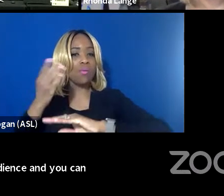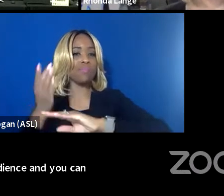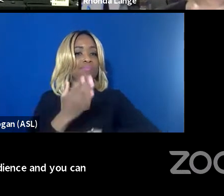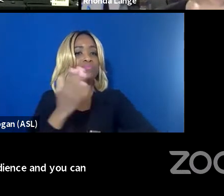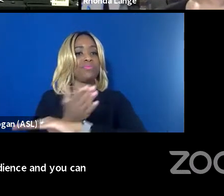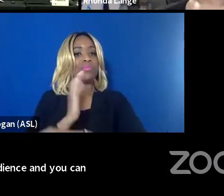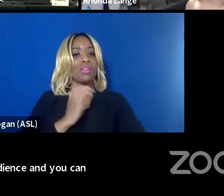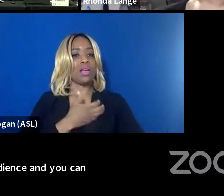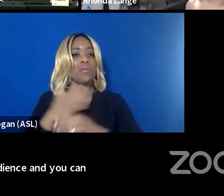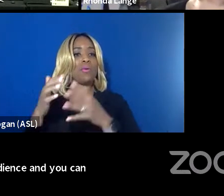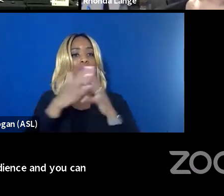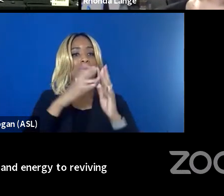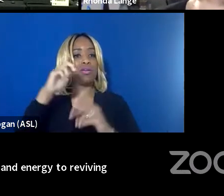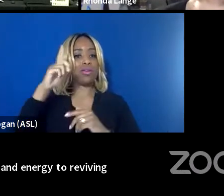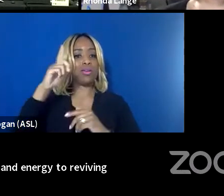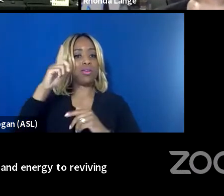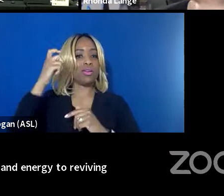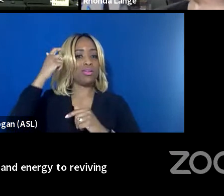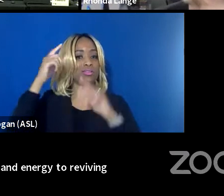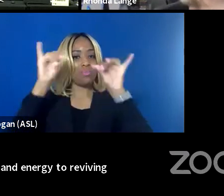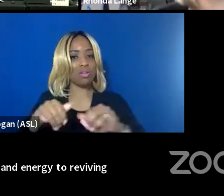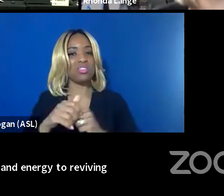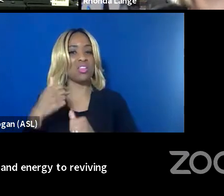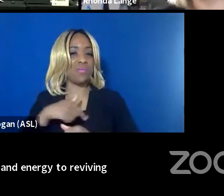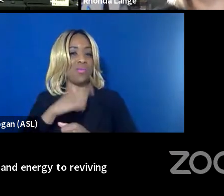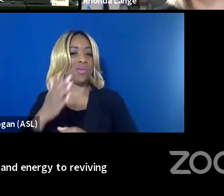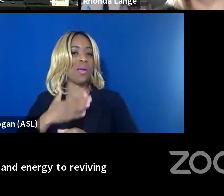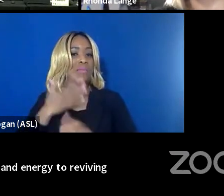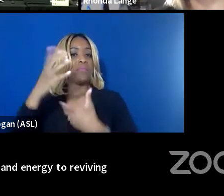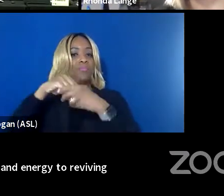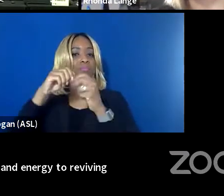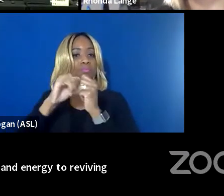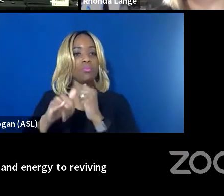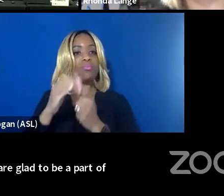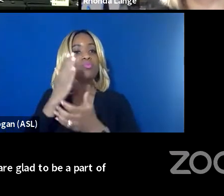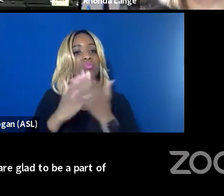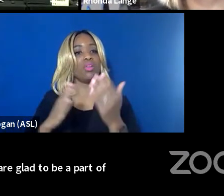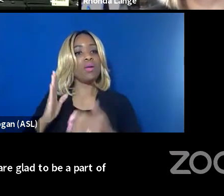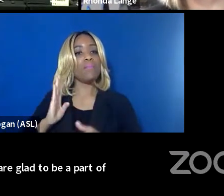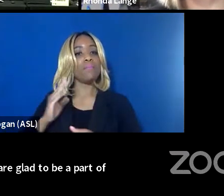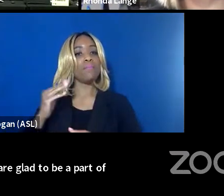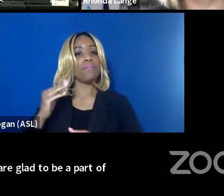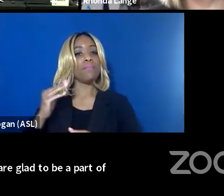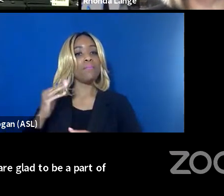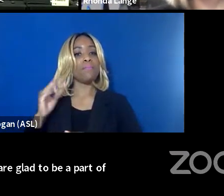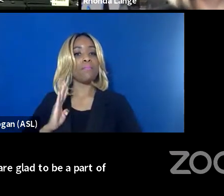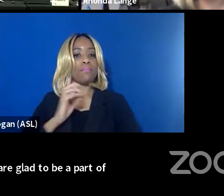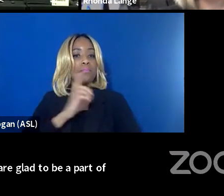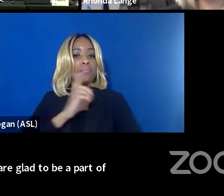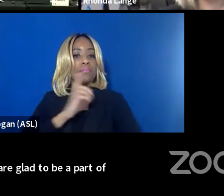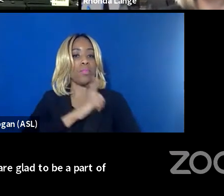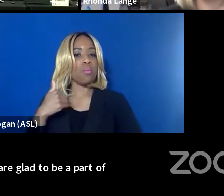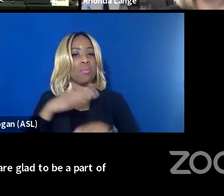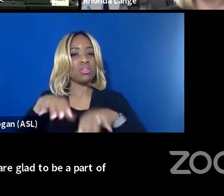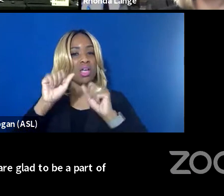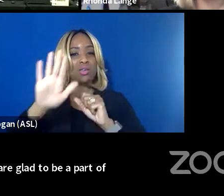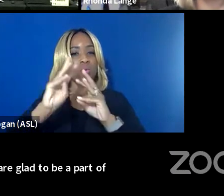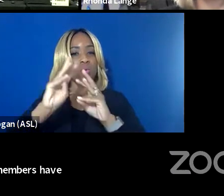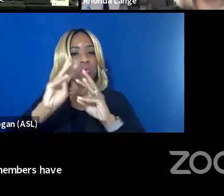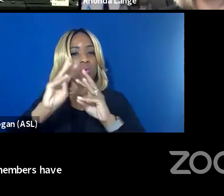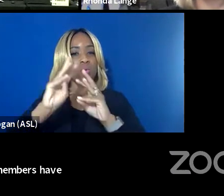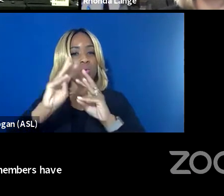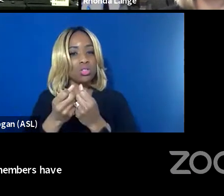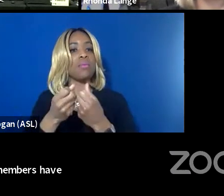democracy, and we're glad to be part of it. Several of our board members have taken your excellent seminar on how to